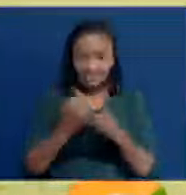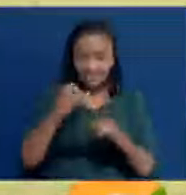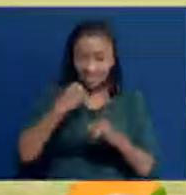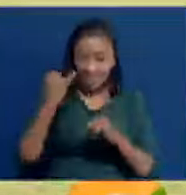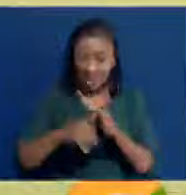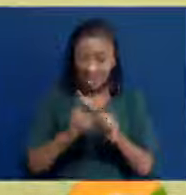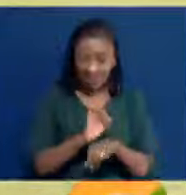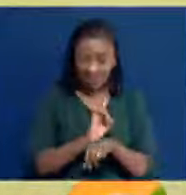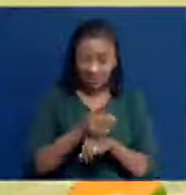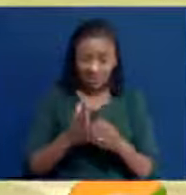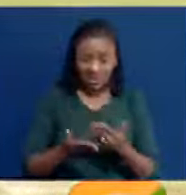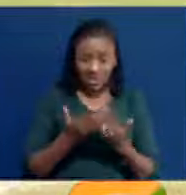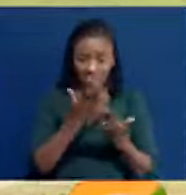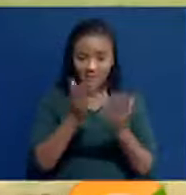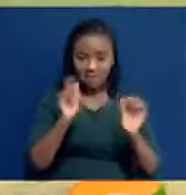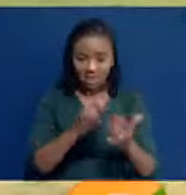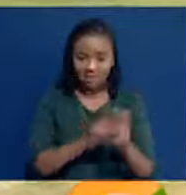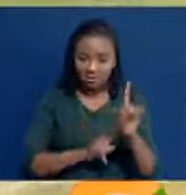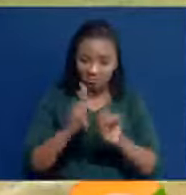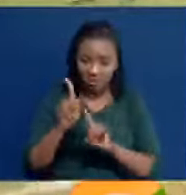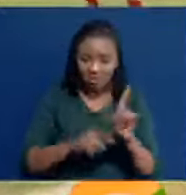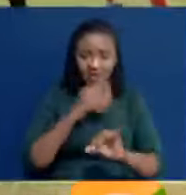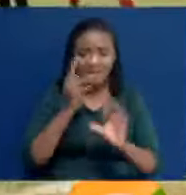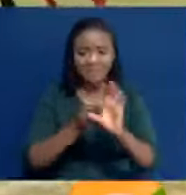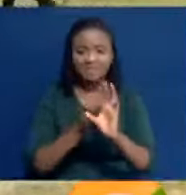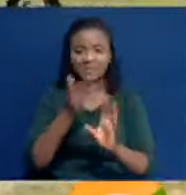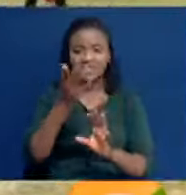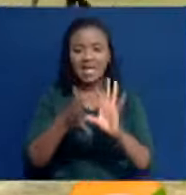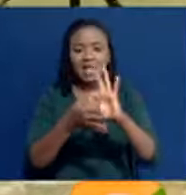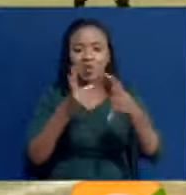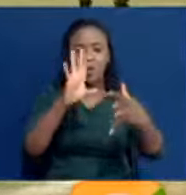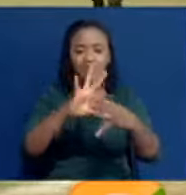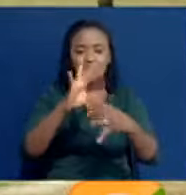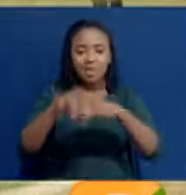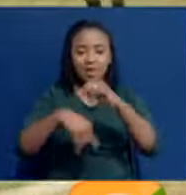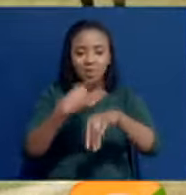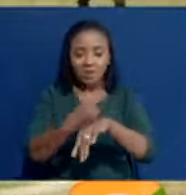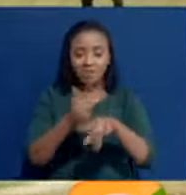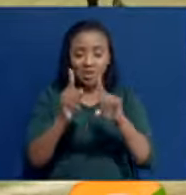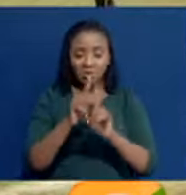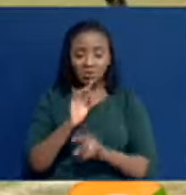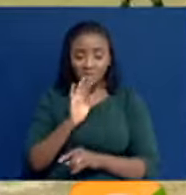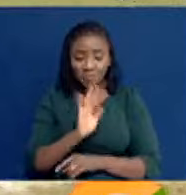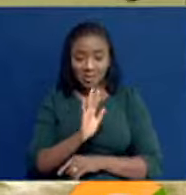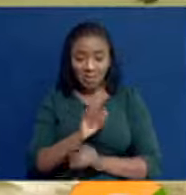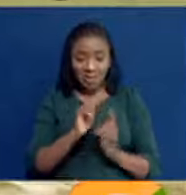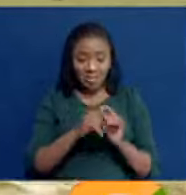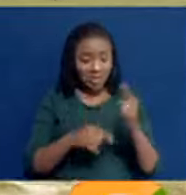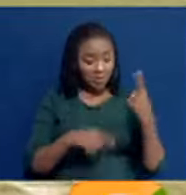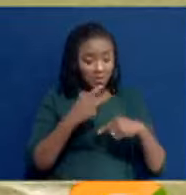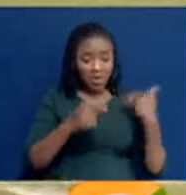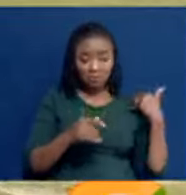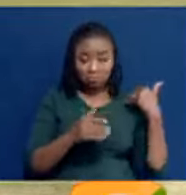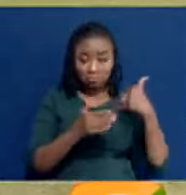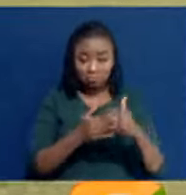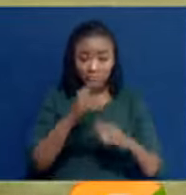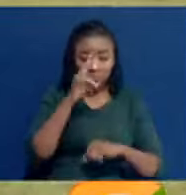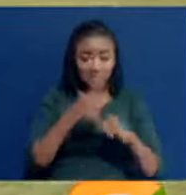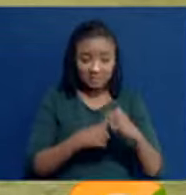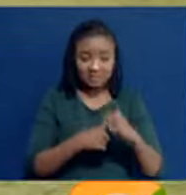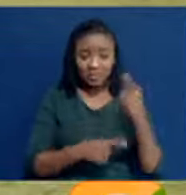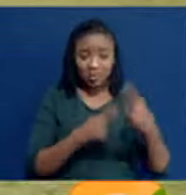enable them travel and participate in the Olympic qualifiers. Shujaa won all six matches, including a